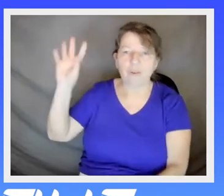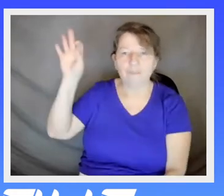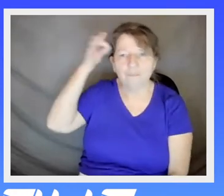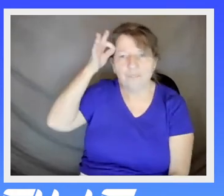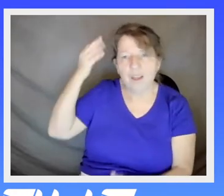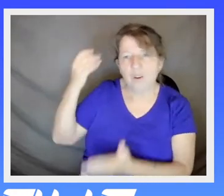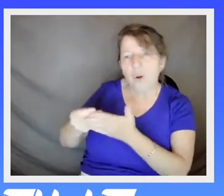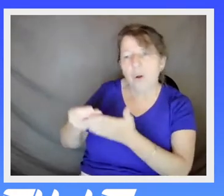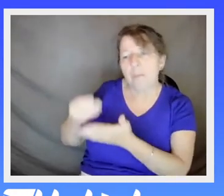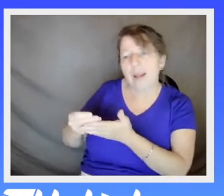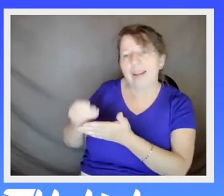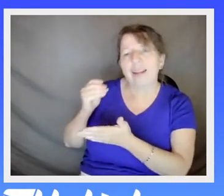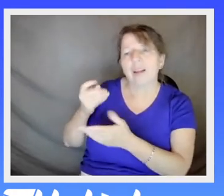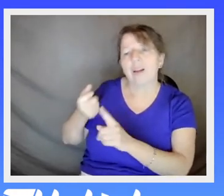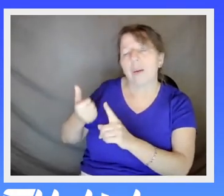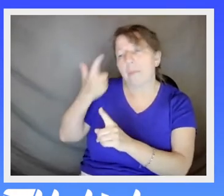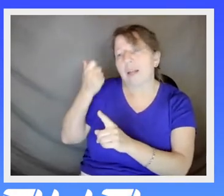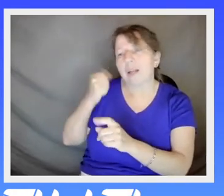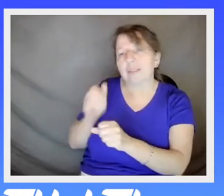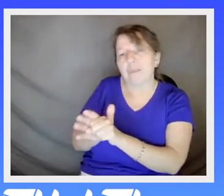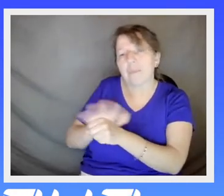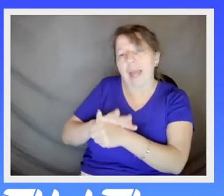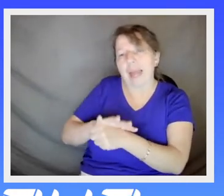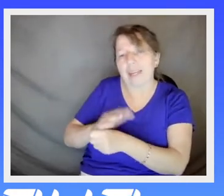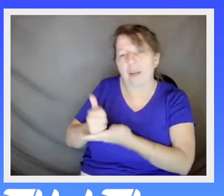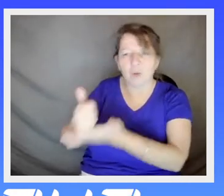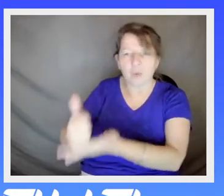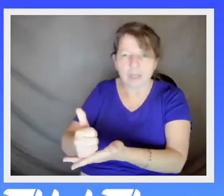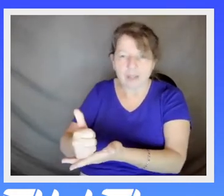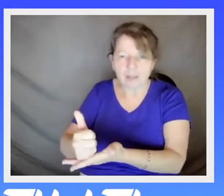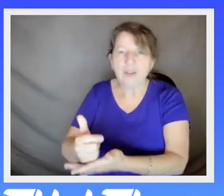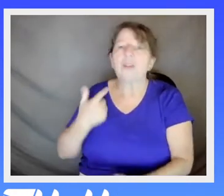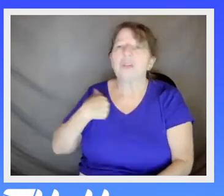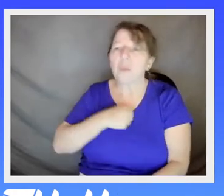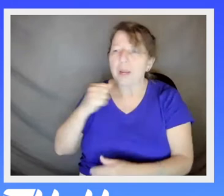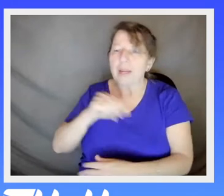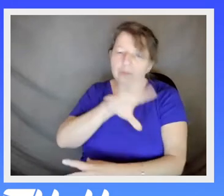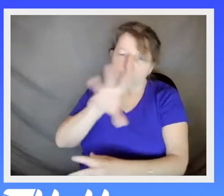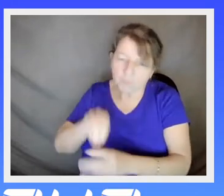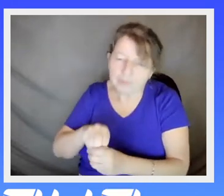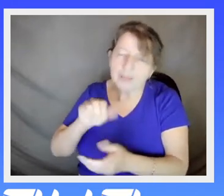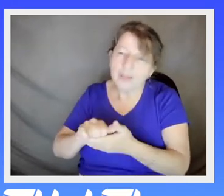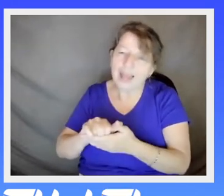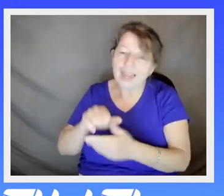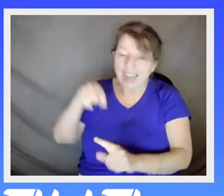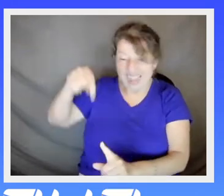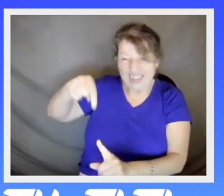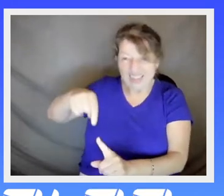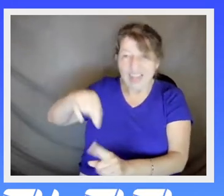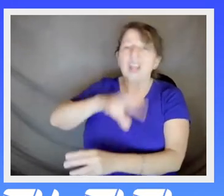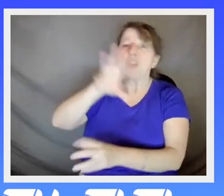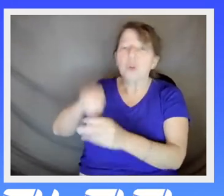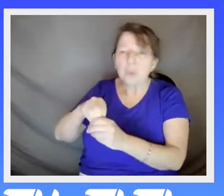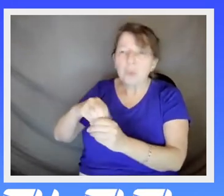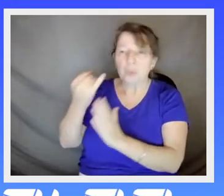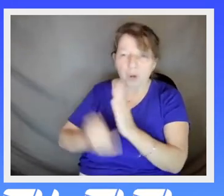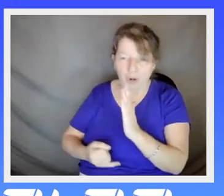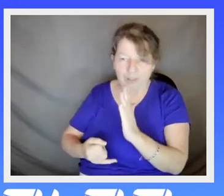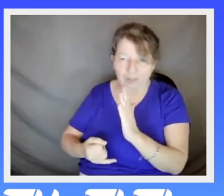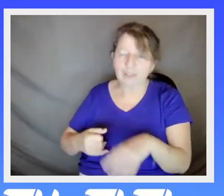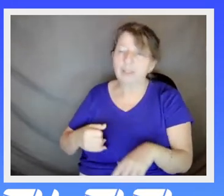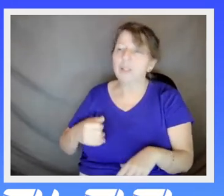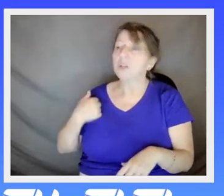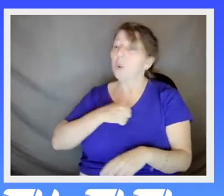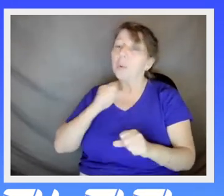pandemic relief, to ensure that that is connecting to the ways in which arts is a fundamental part of our stability of healing and